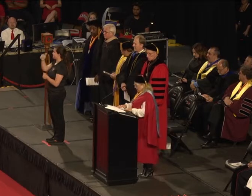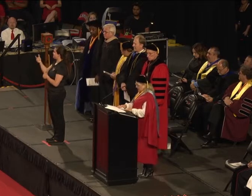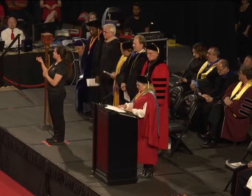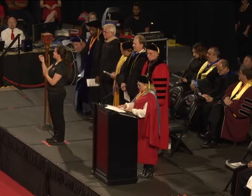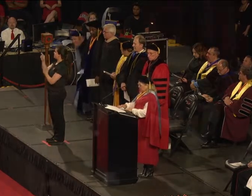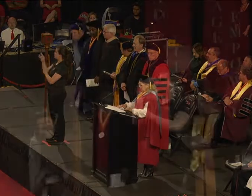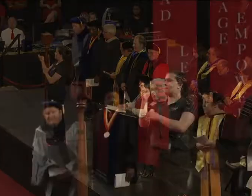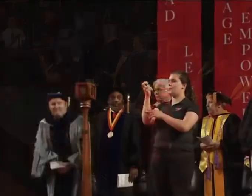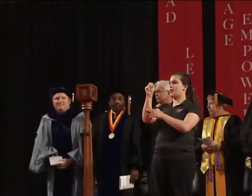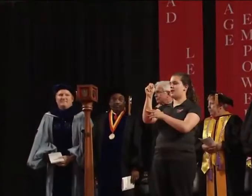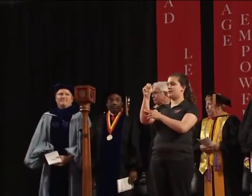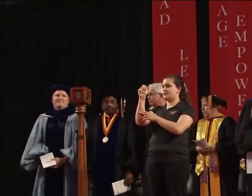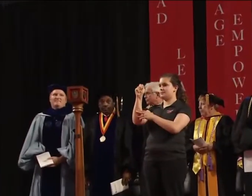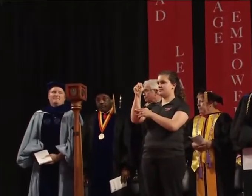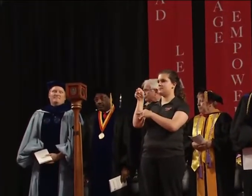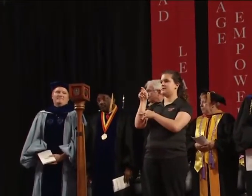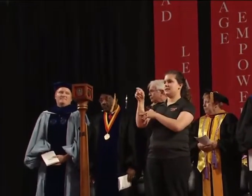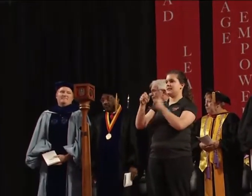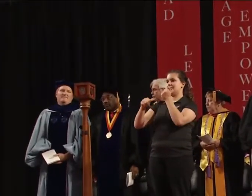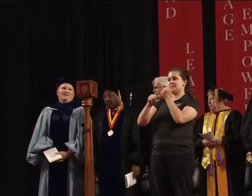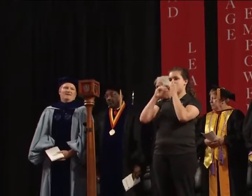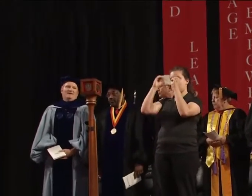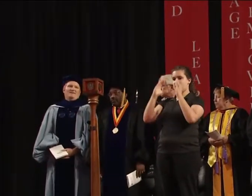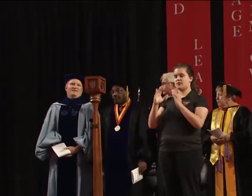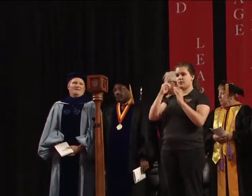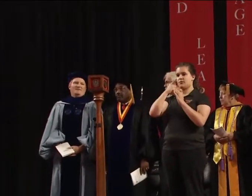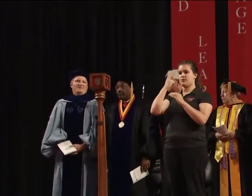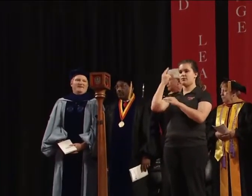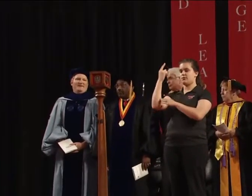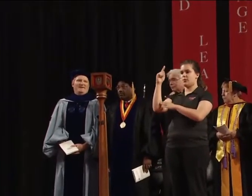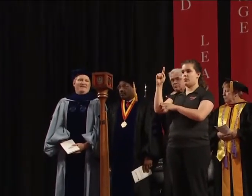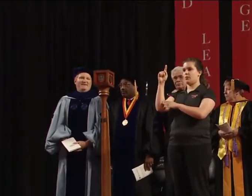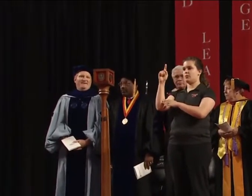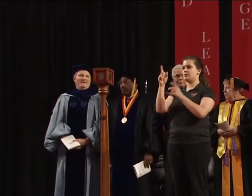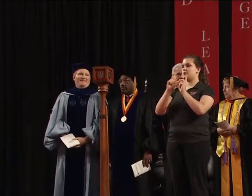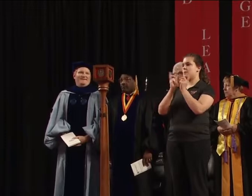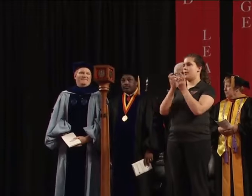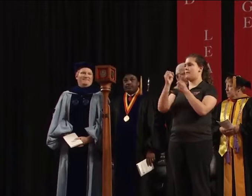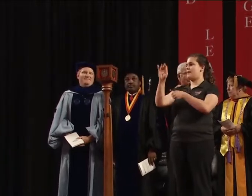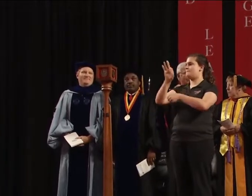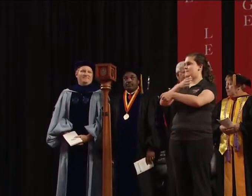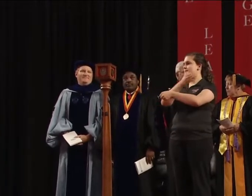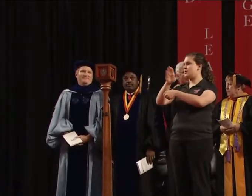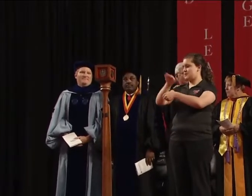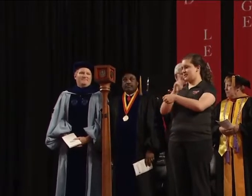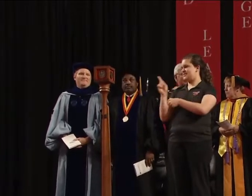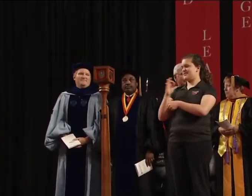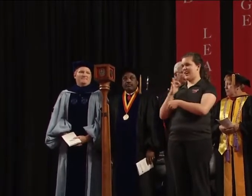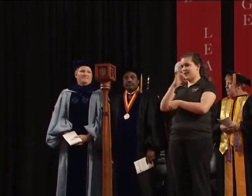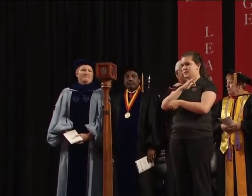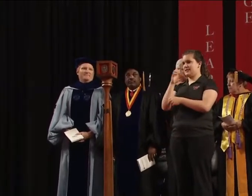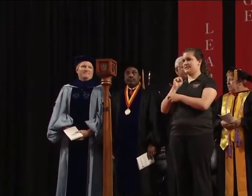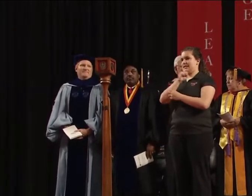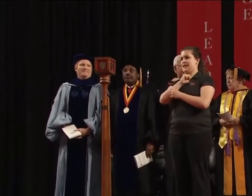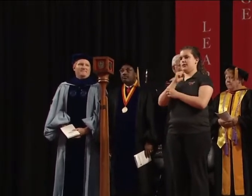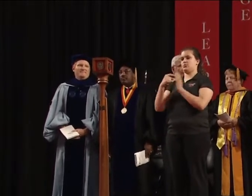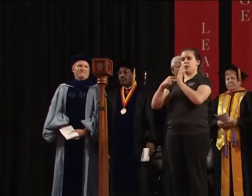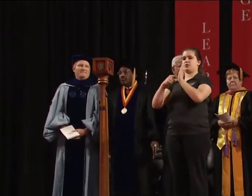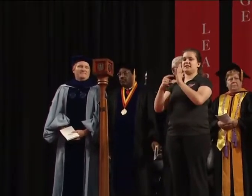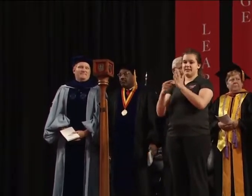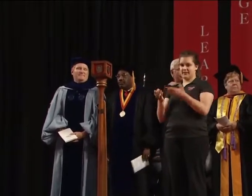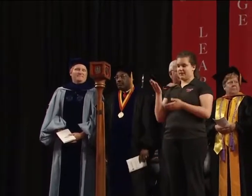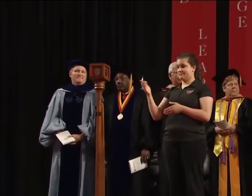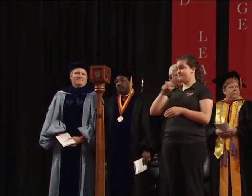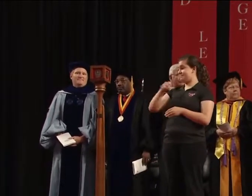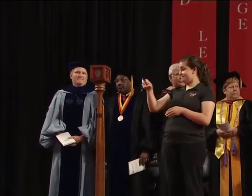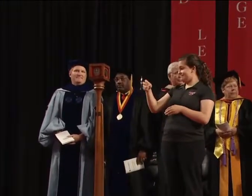Dr. Brian Prox, Assistant Professor in the Mary Morgan Moore Department of Music and Faculty Senate Representative. Row